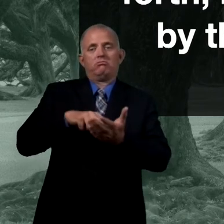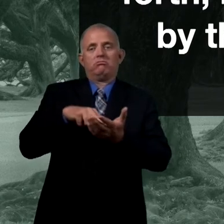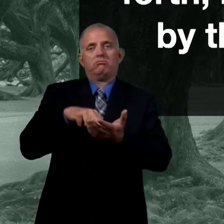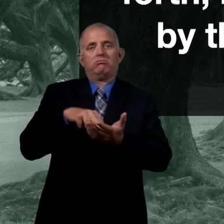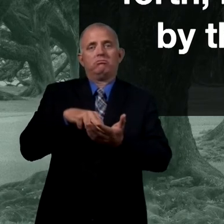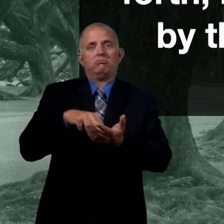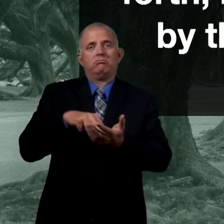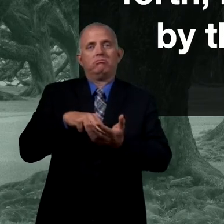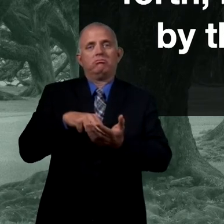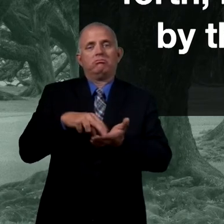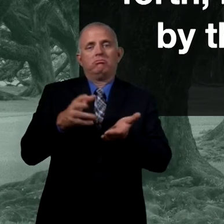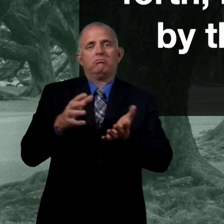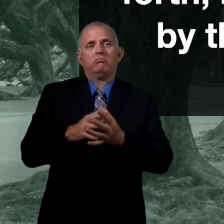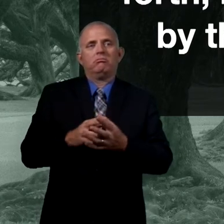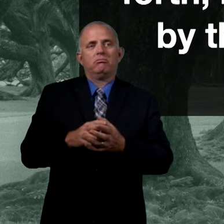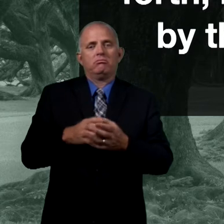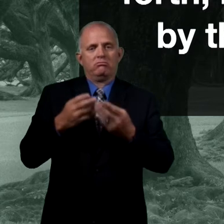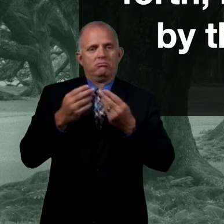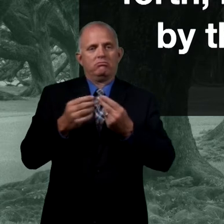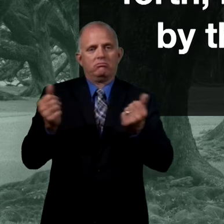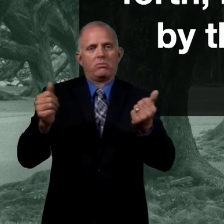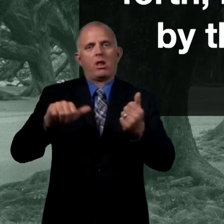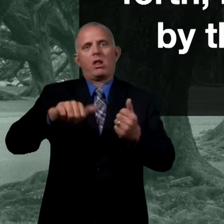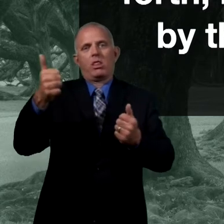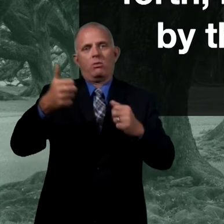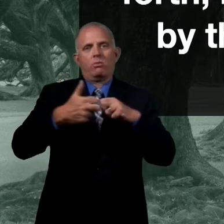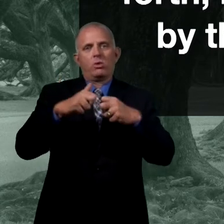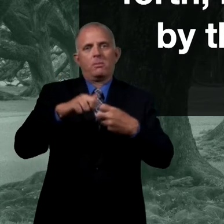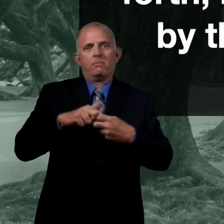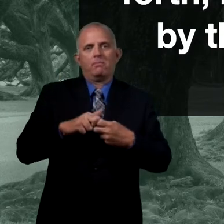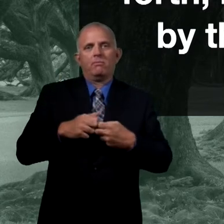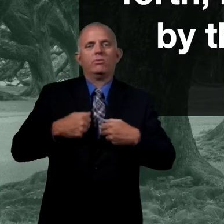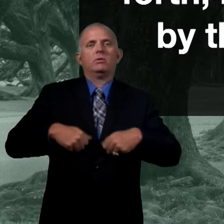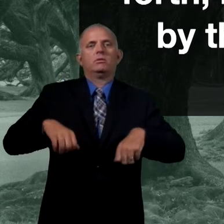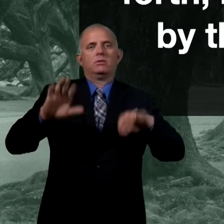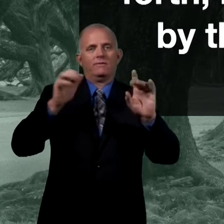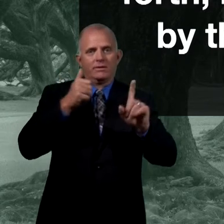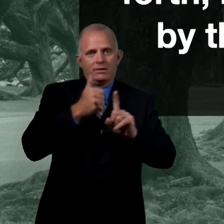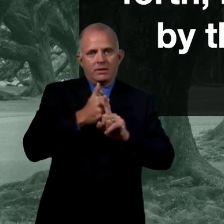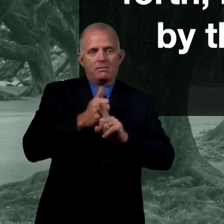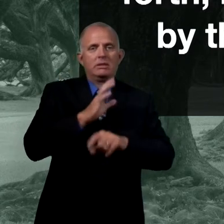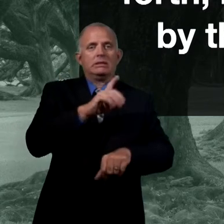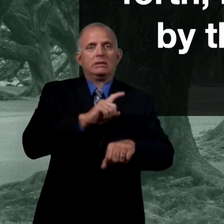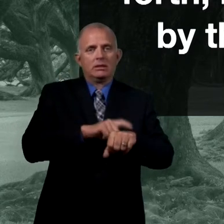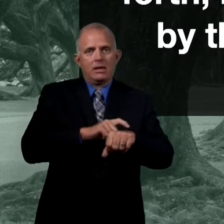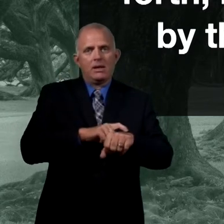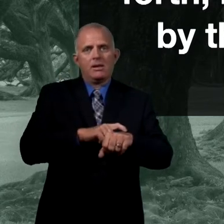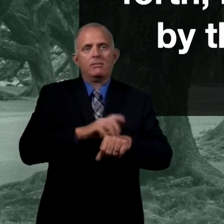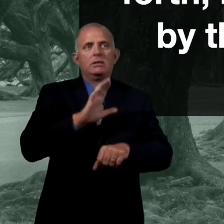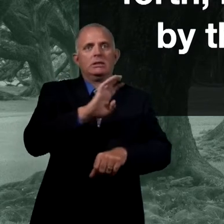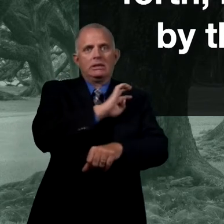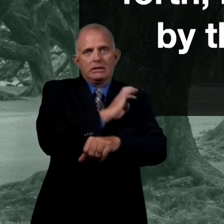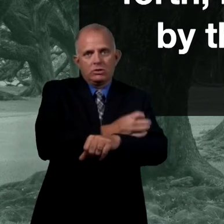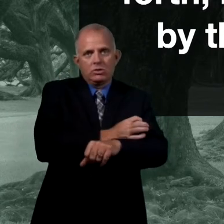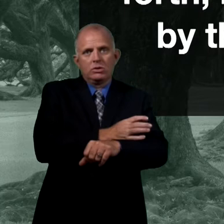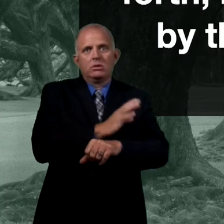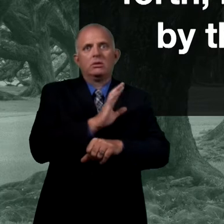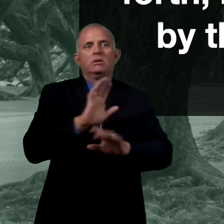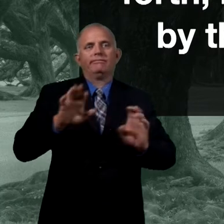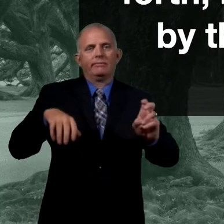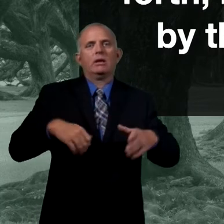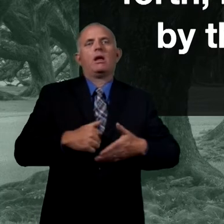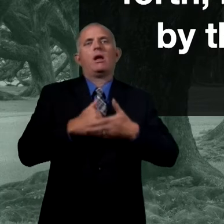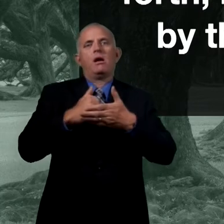He solved another problem. He gave of himself. He gave his time and his energy to help one more